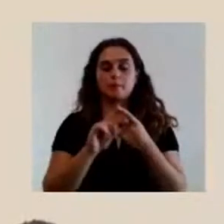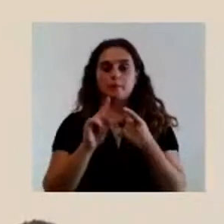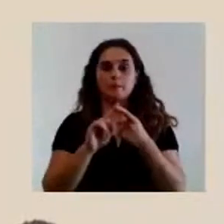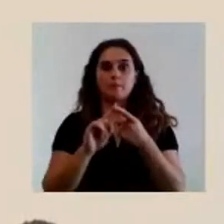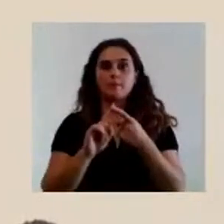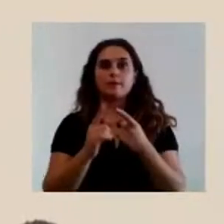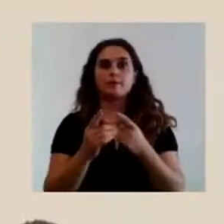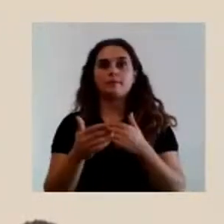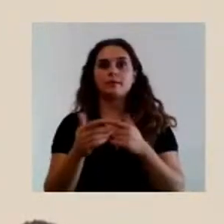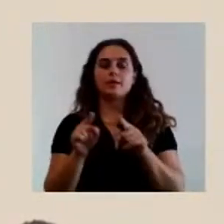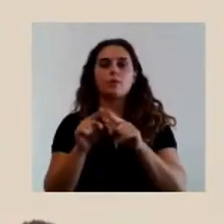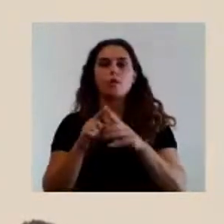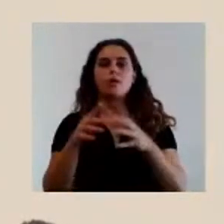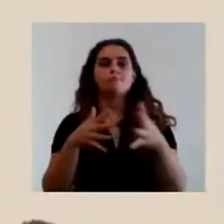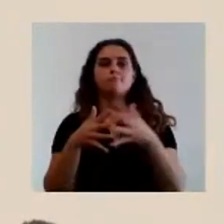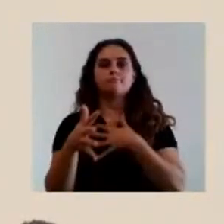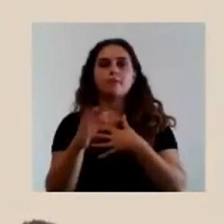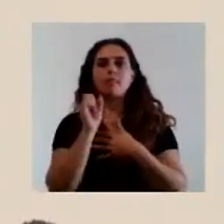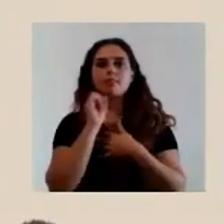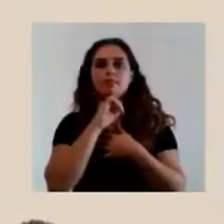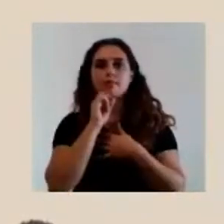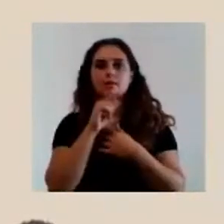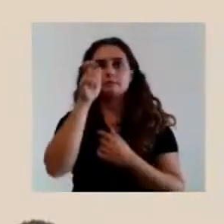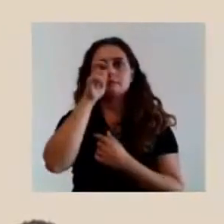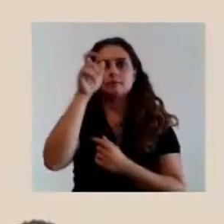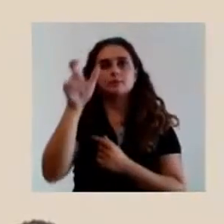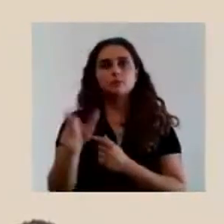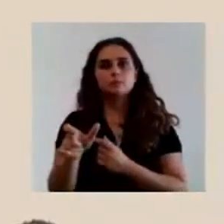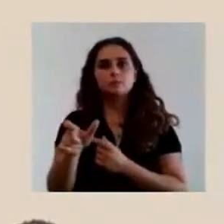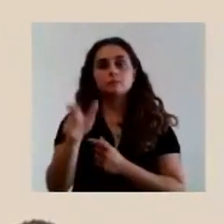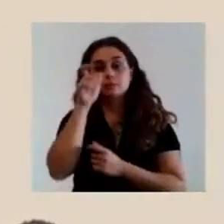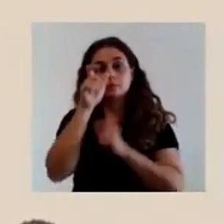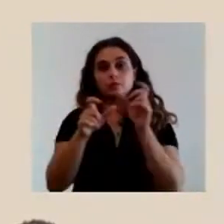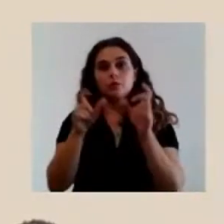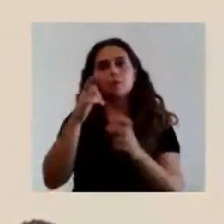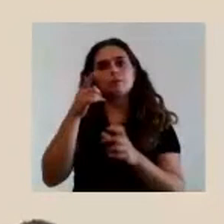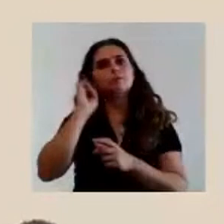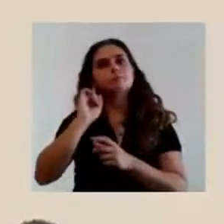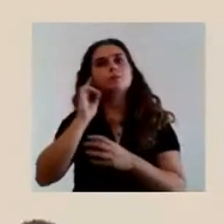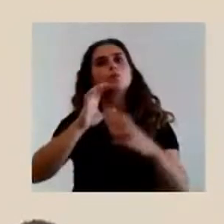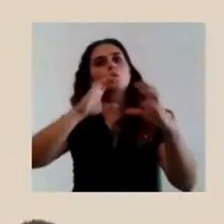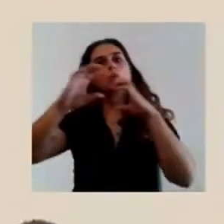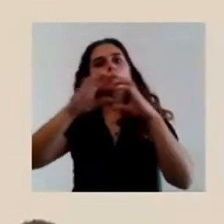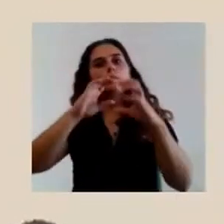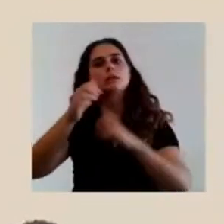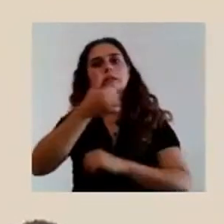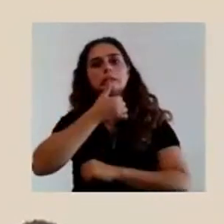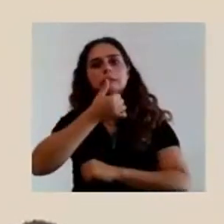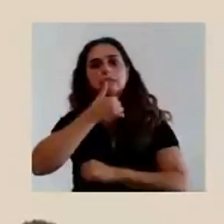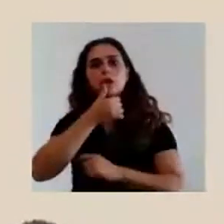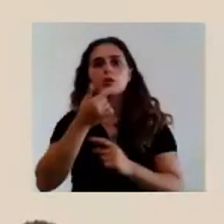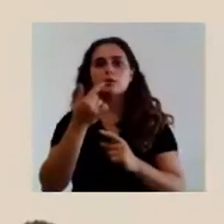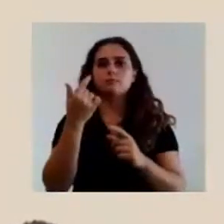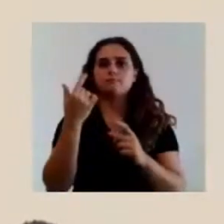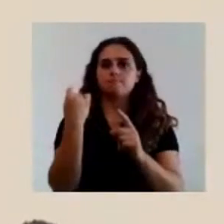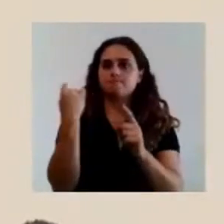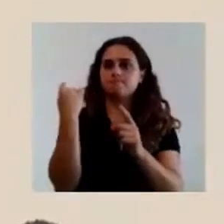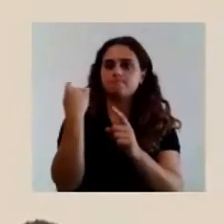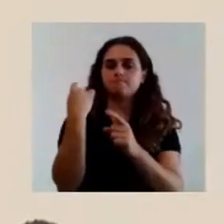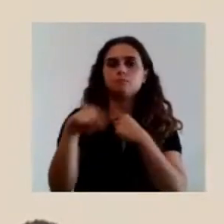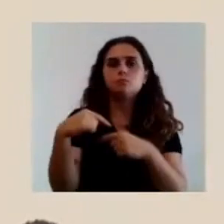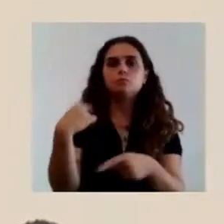is increased transparency. For humans, it is important to communicate our decision processes and outcomes at both